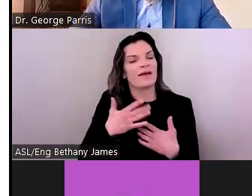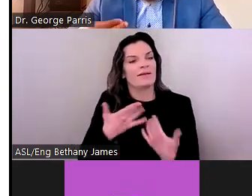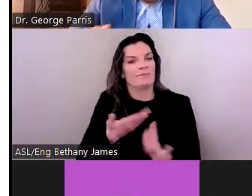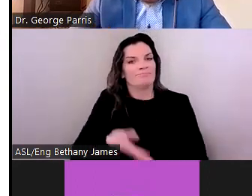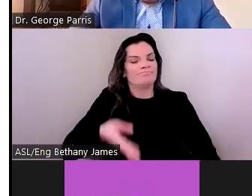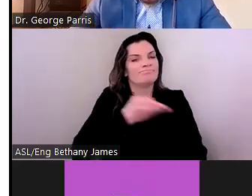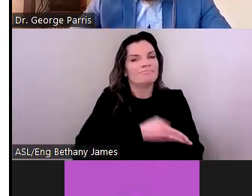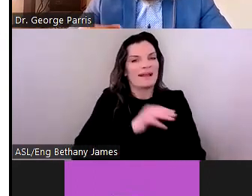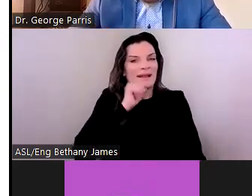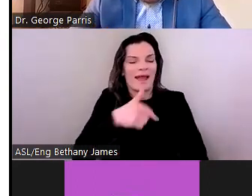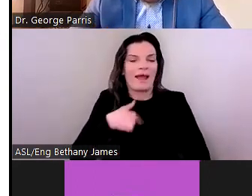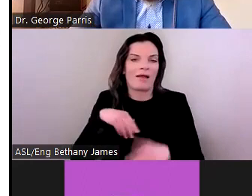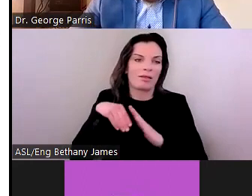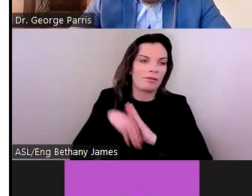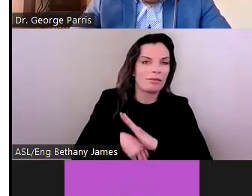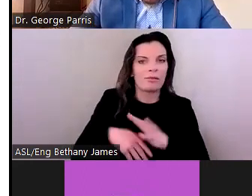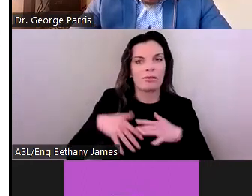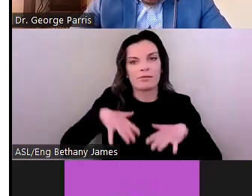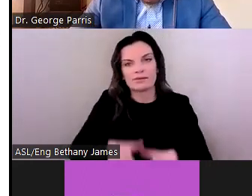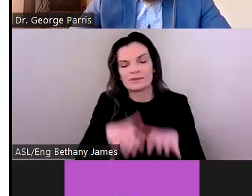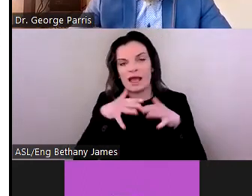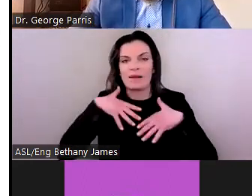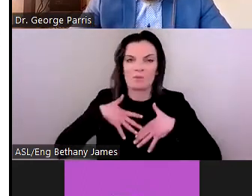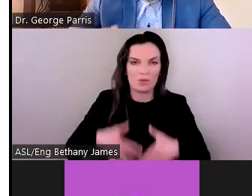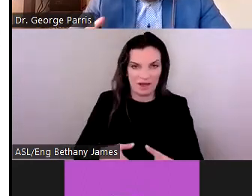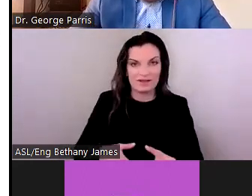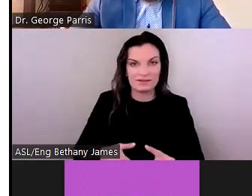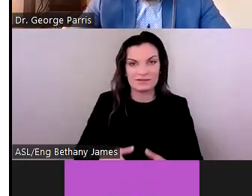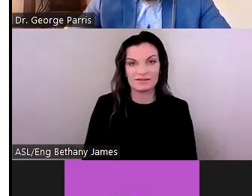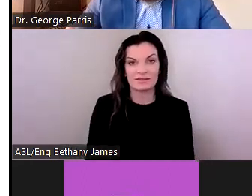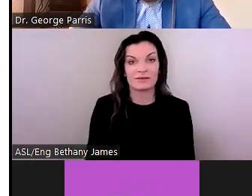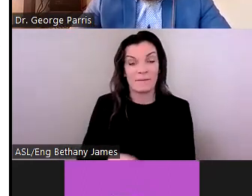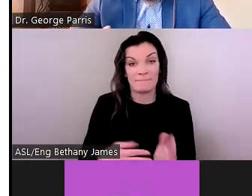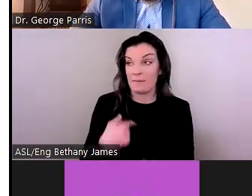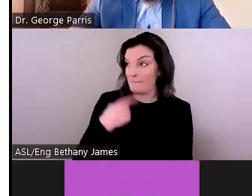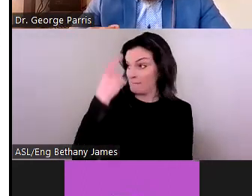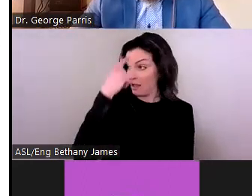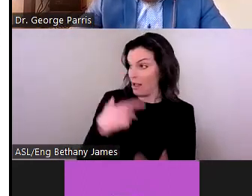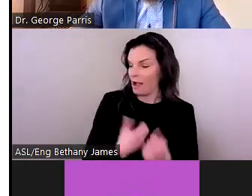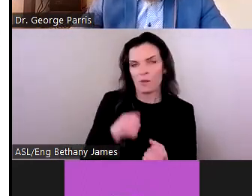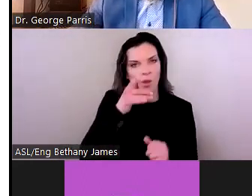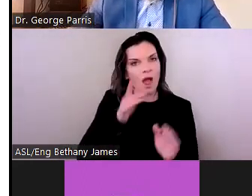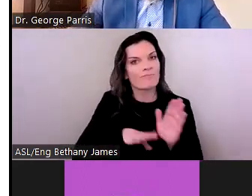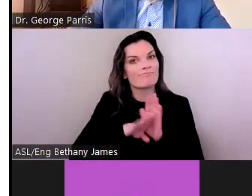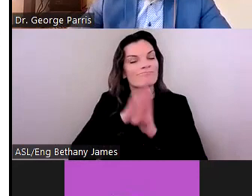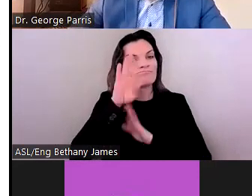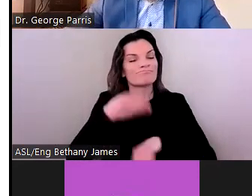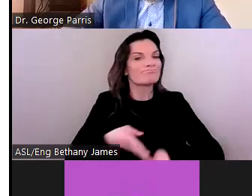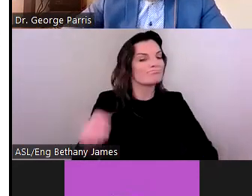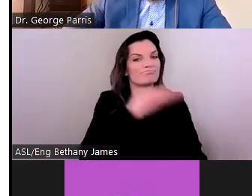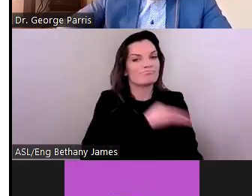the anxiety-related issues, and increases your mental health. And so part of that